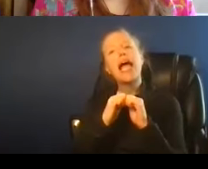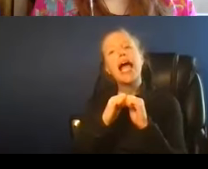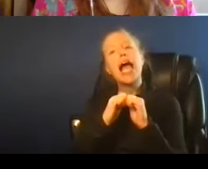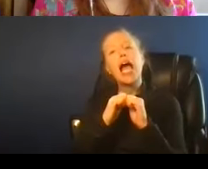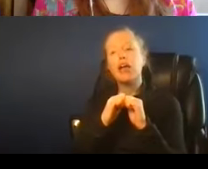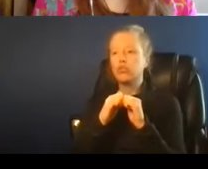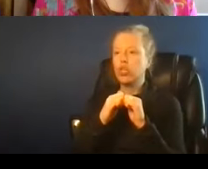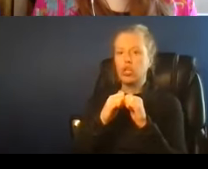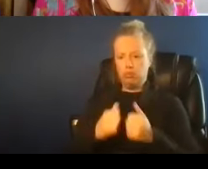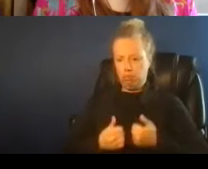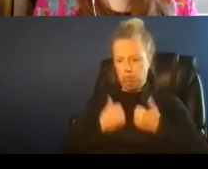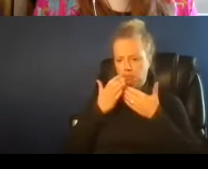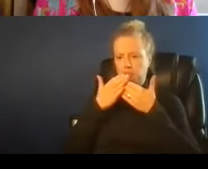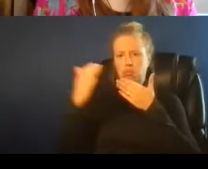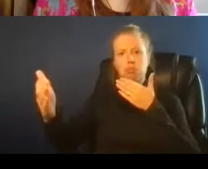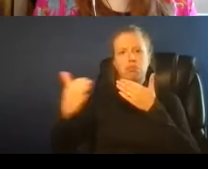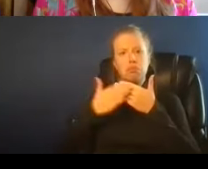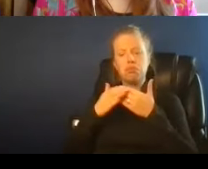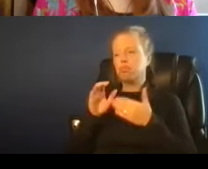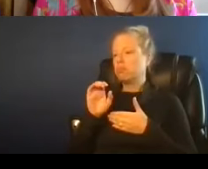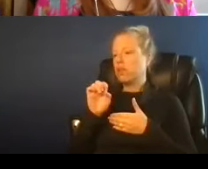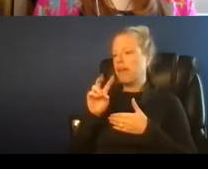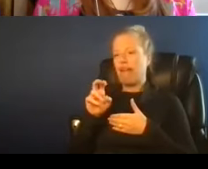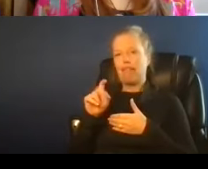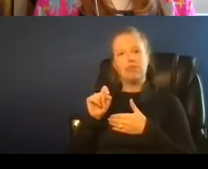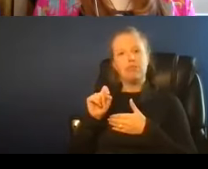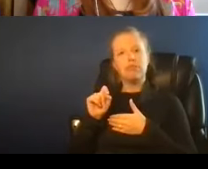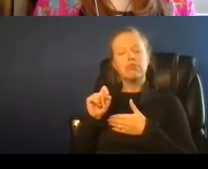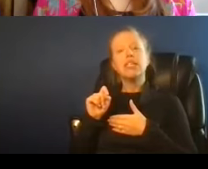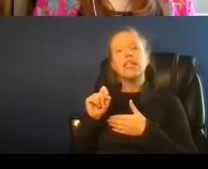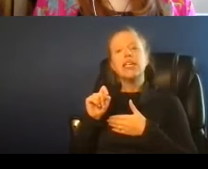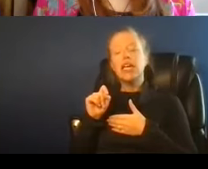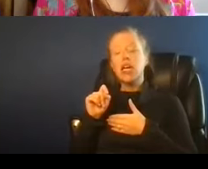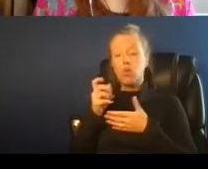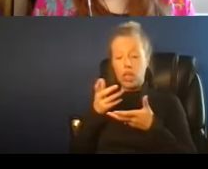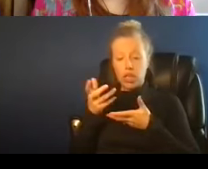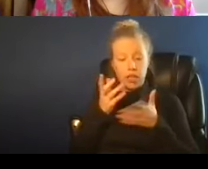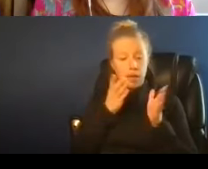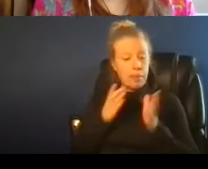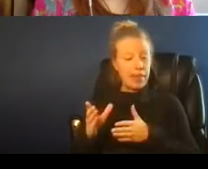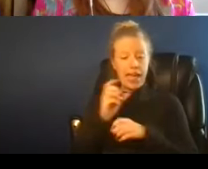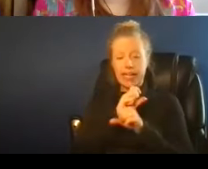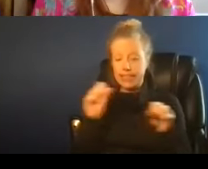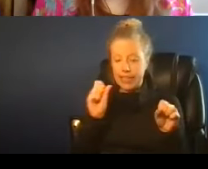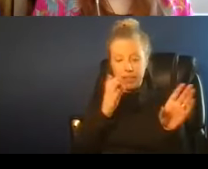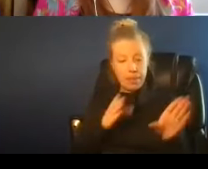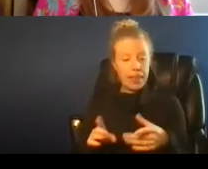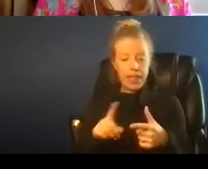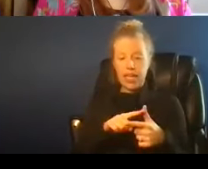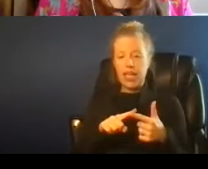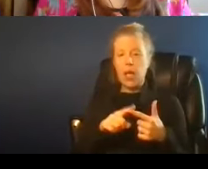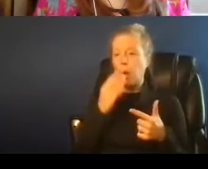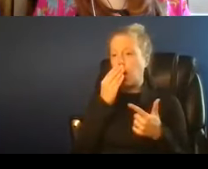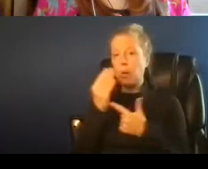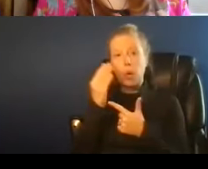survivorship, right? So whether we're working with a victim survivor to plan a safety plan or plan a grocery